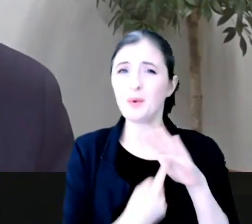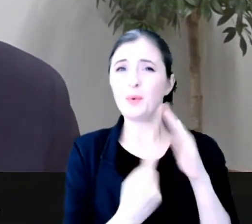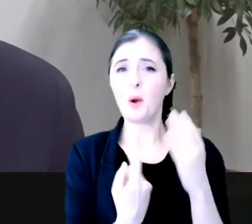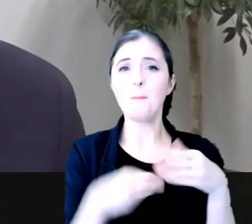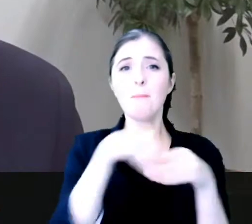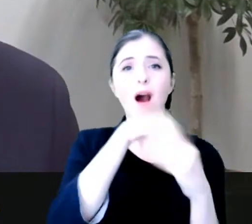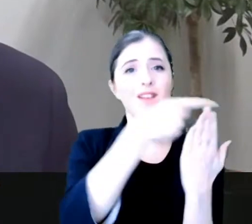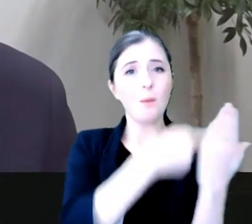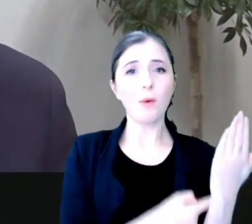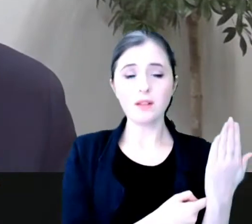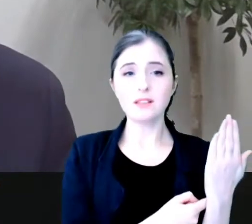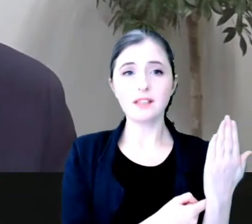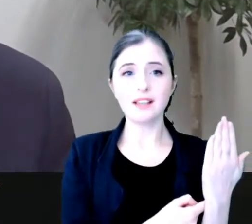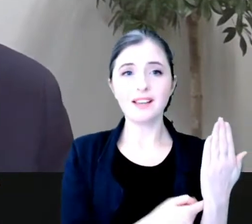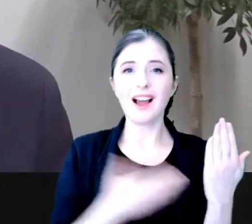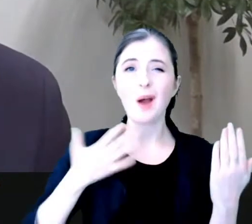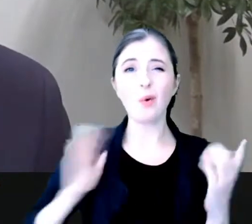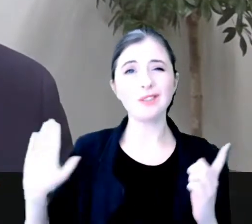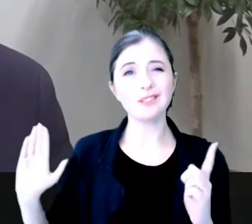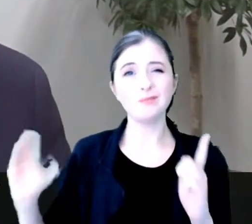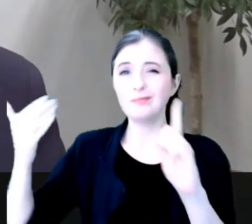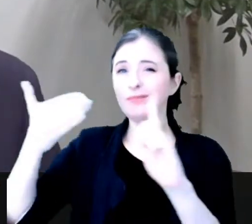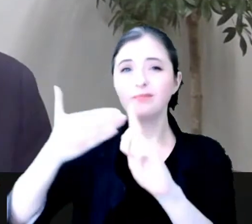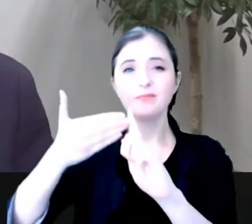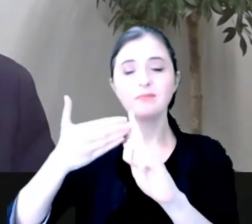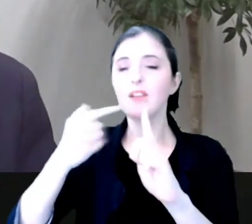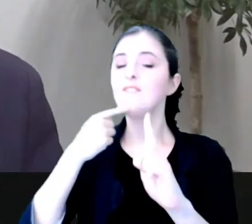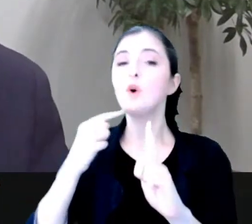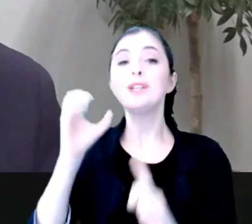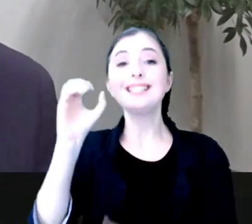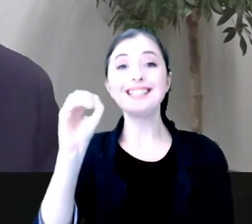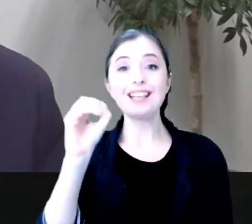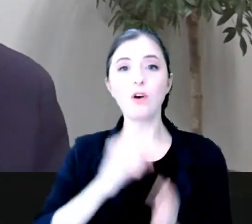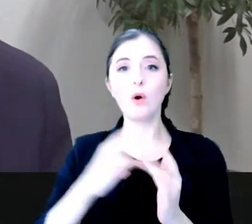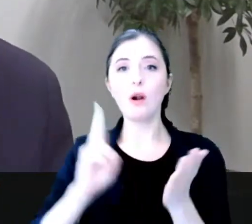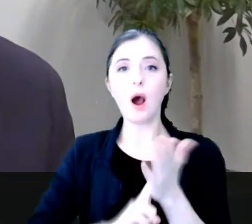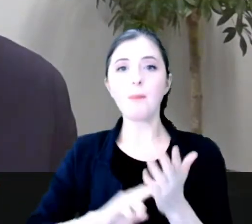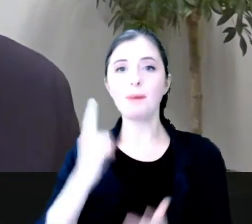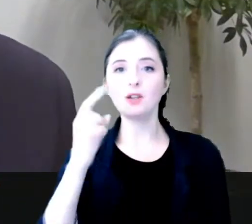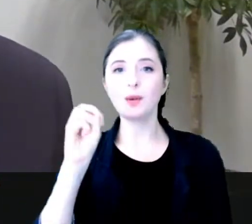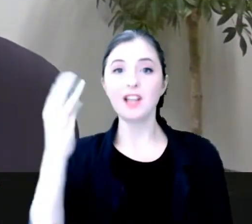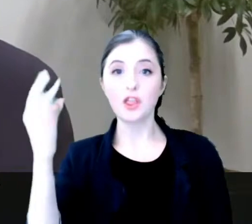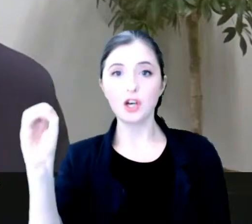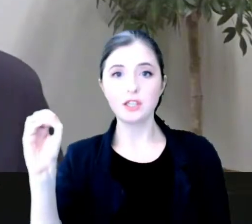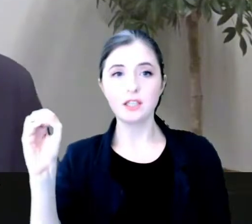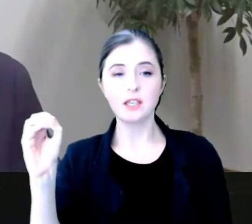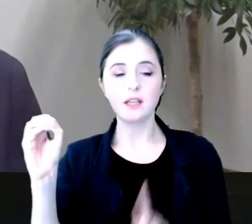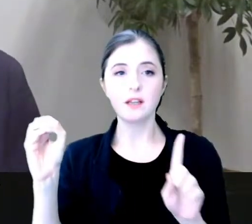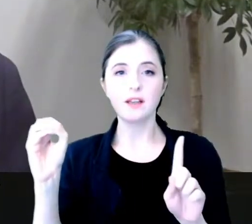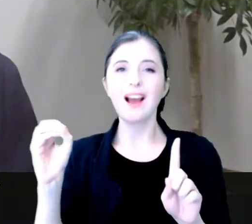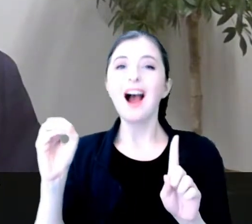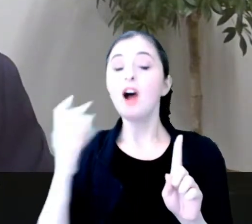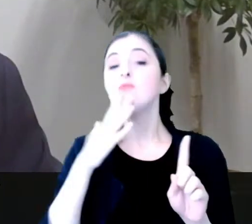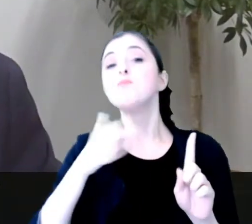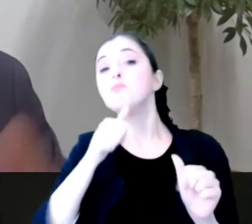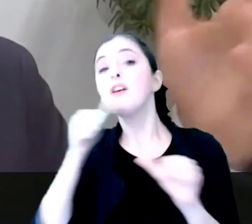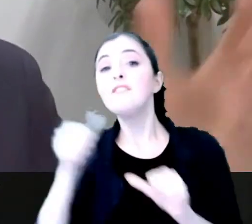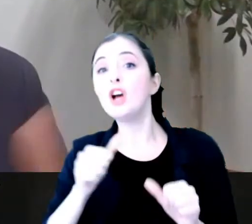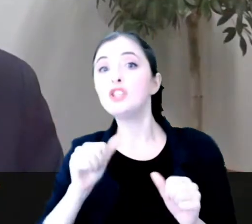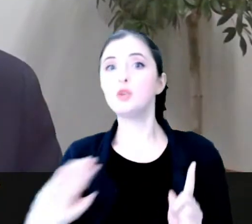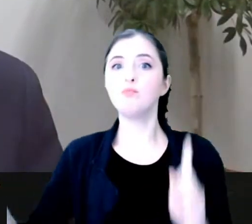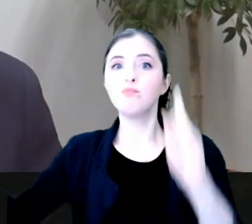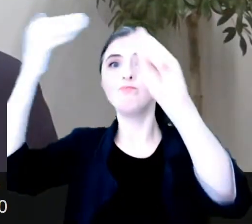really ambitious target of zero carbon by 2030. I'd rather have an ambitious target and maybe miss it by a little bit rather than not being